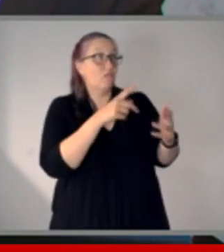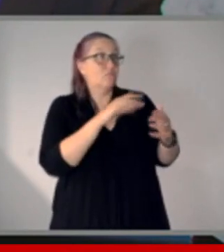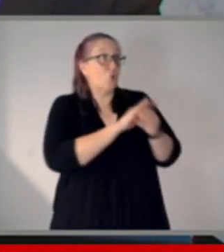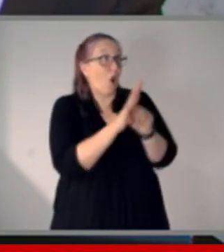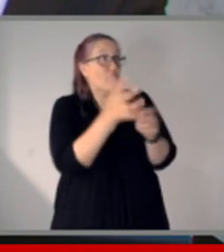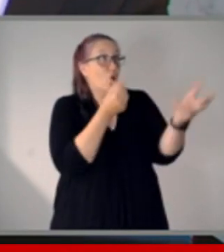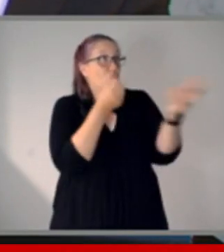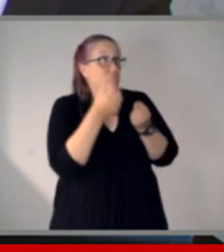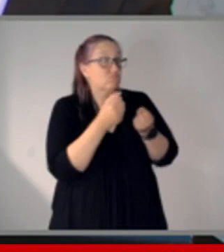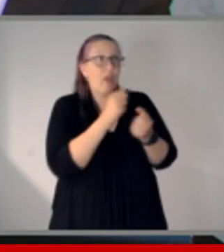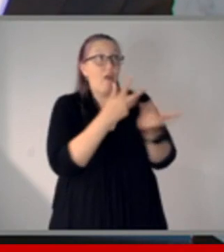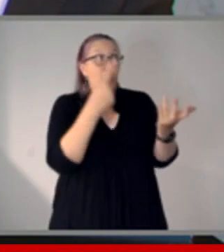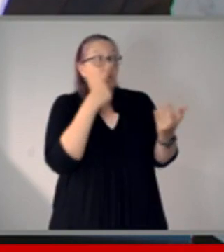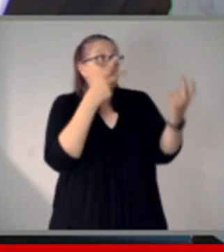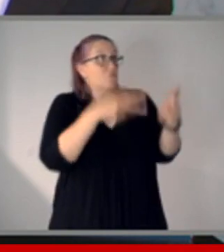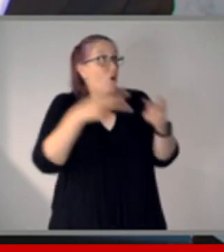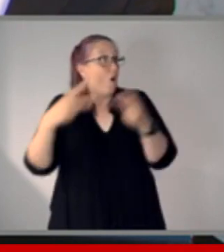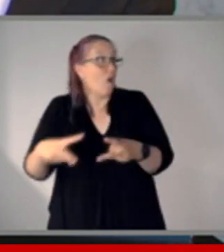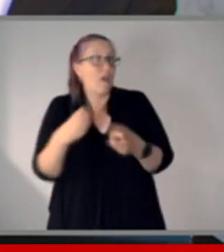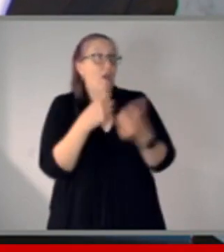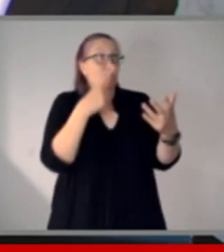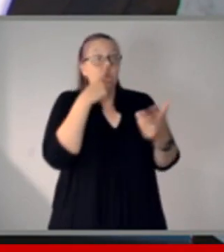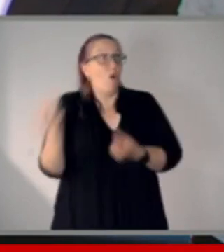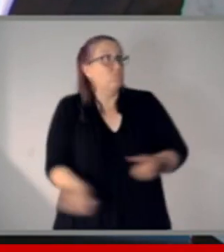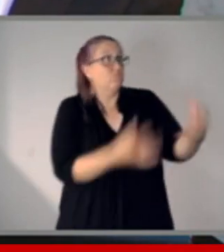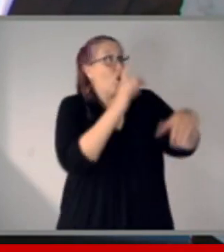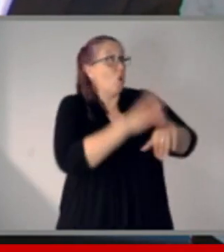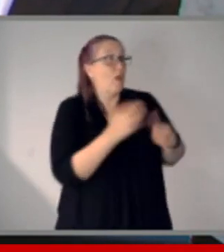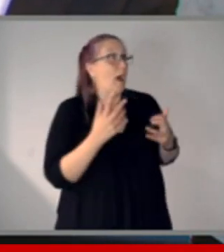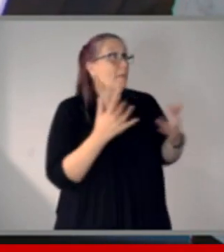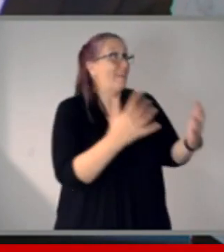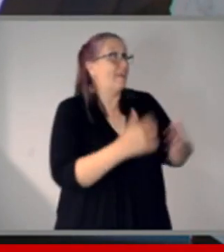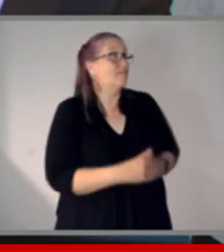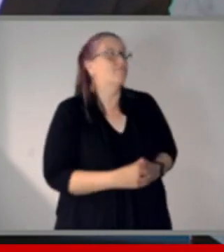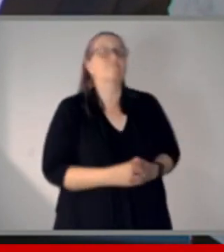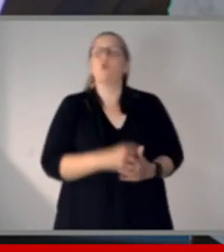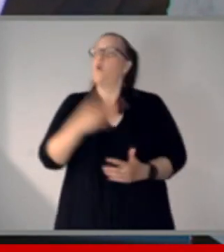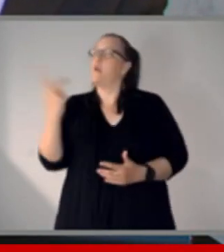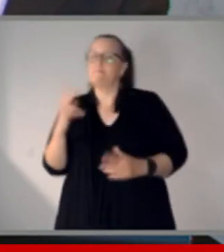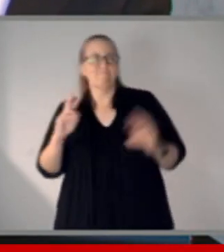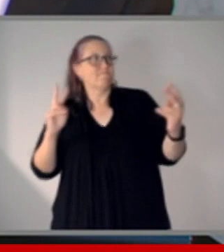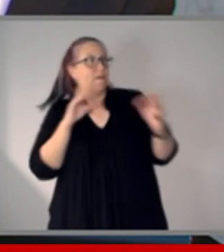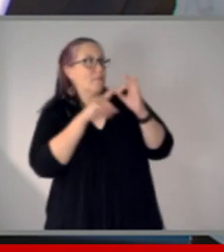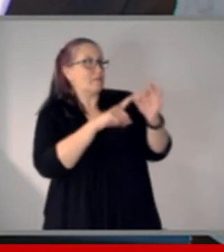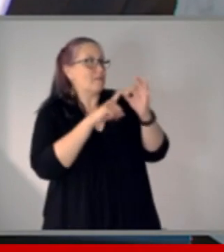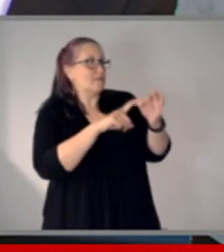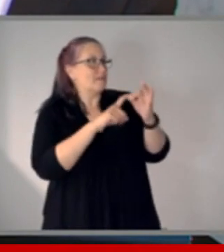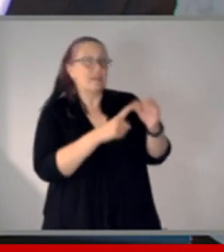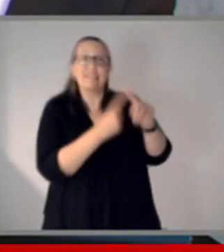have a very high rate of vaccination, particularly in the older age groups, but throughout, almost